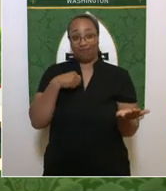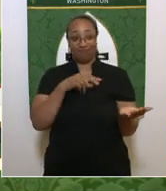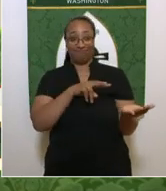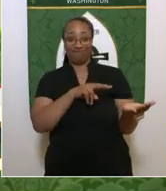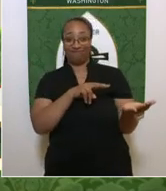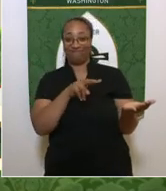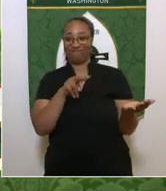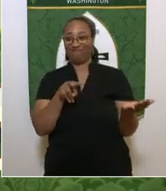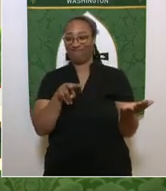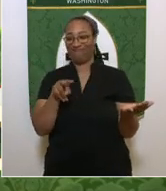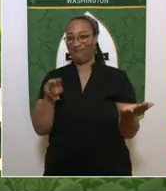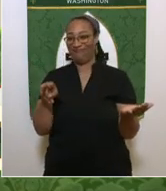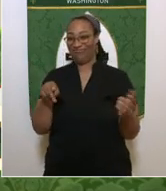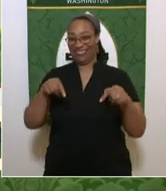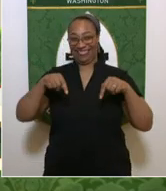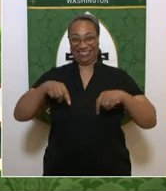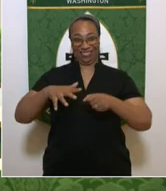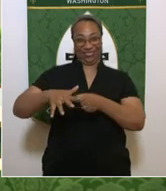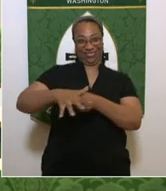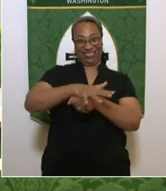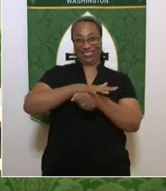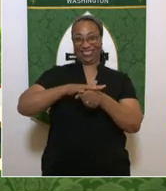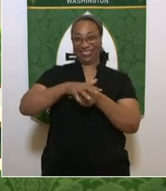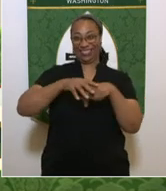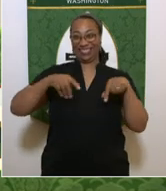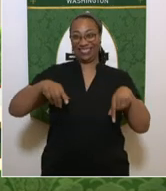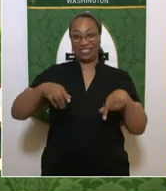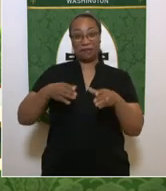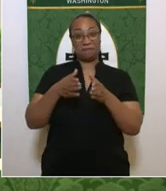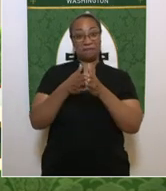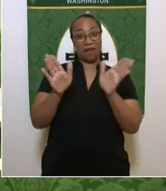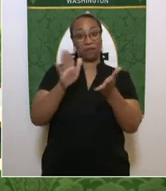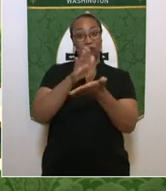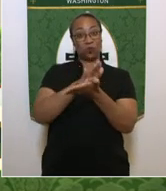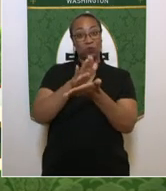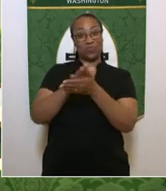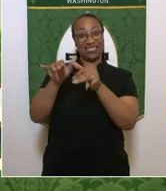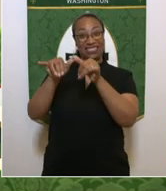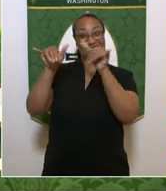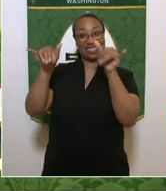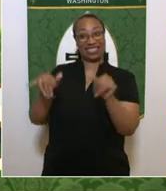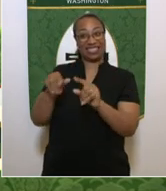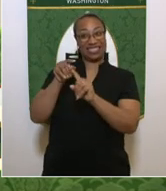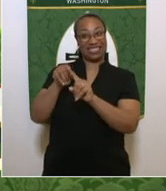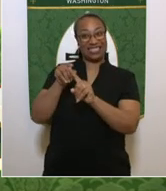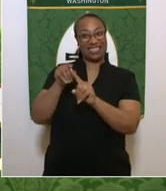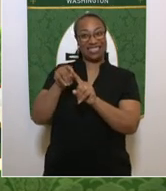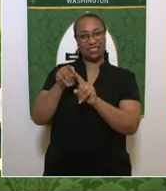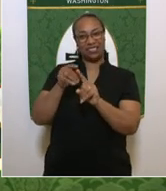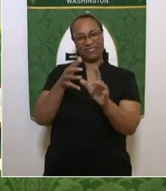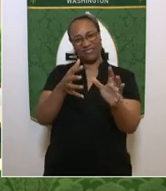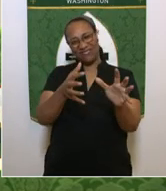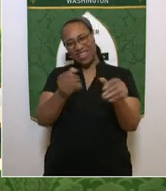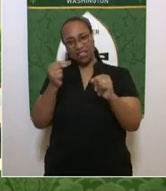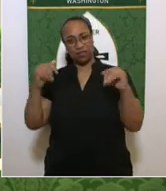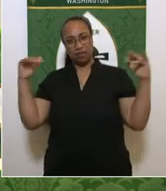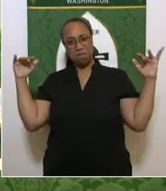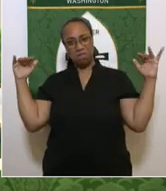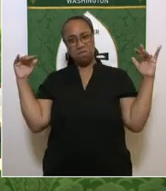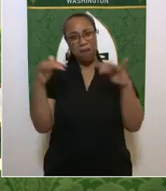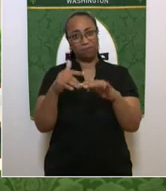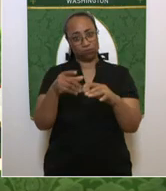region, our public school system was the public school system that came back the fastest. Kids came back to